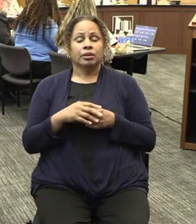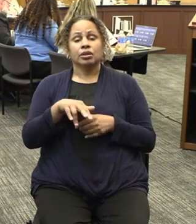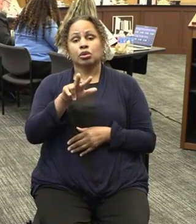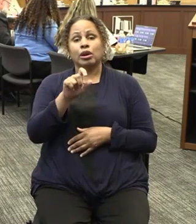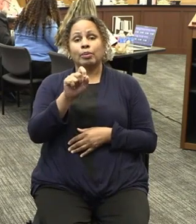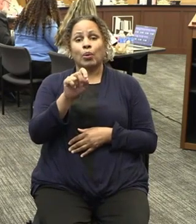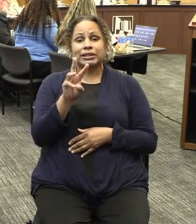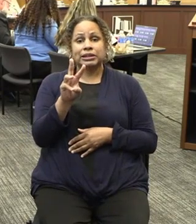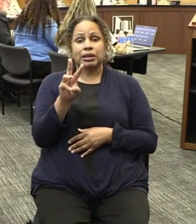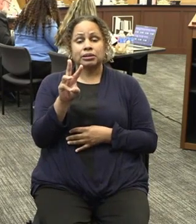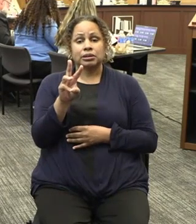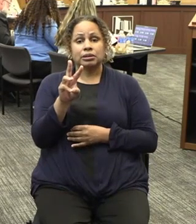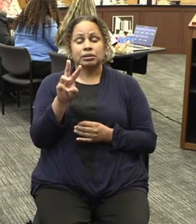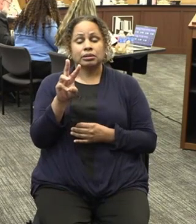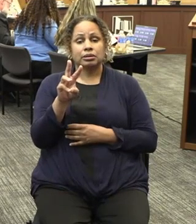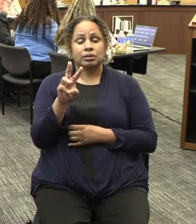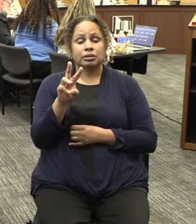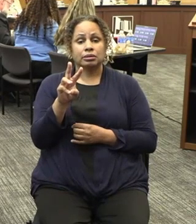3.6.